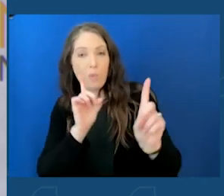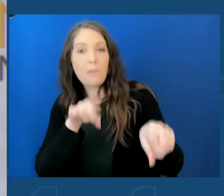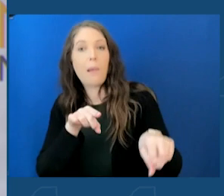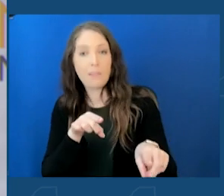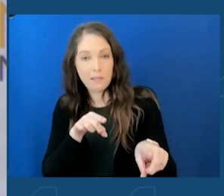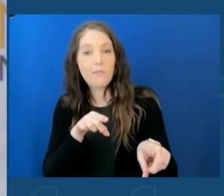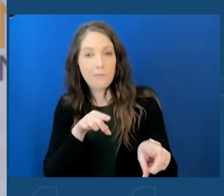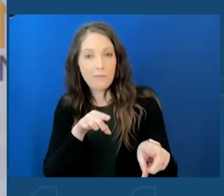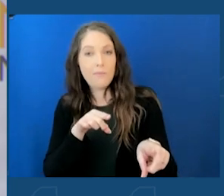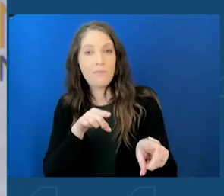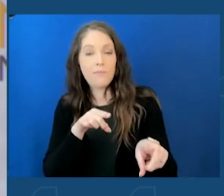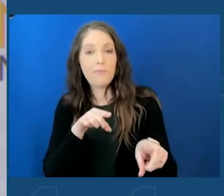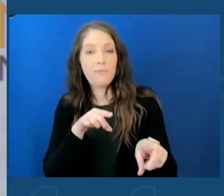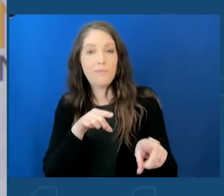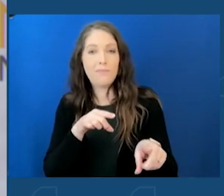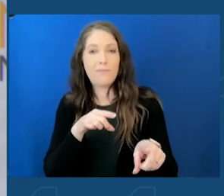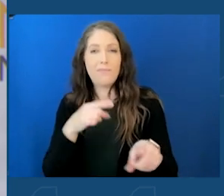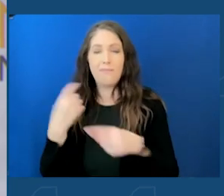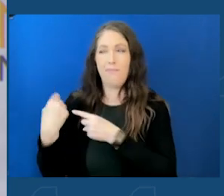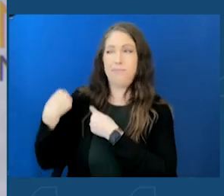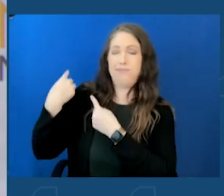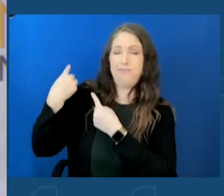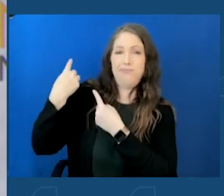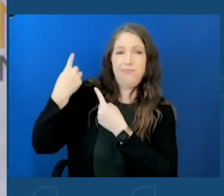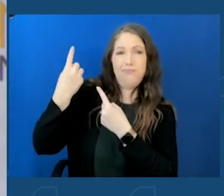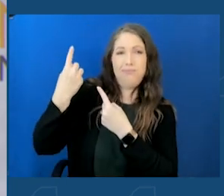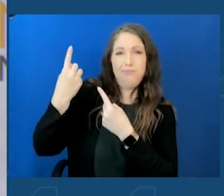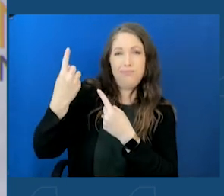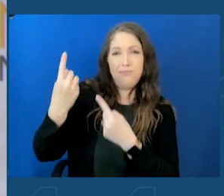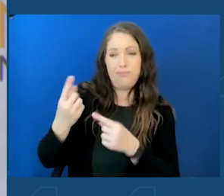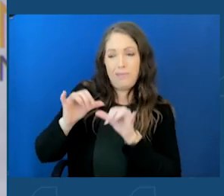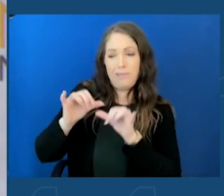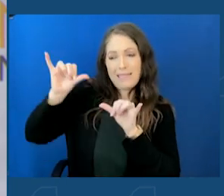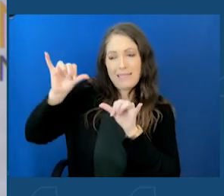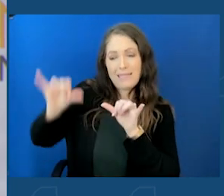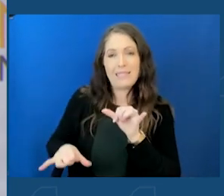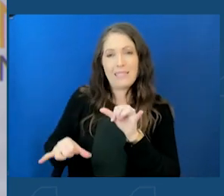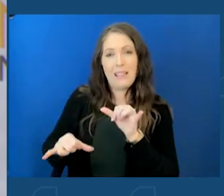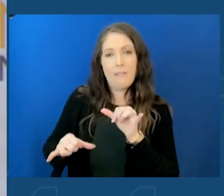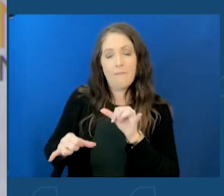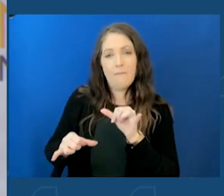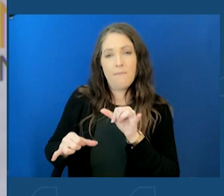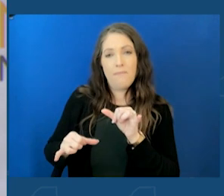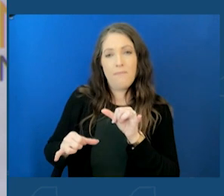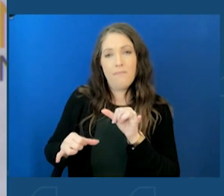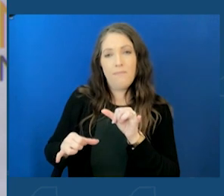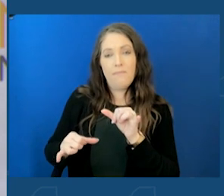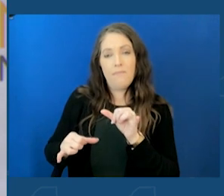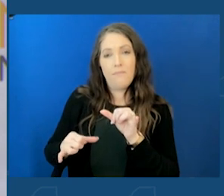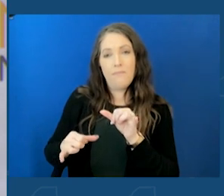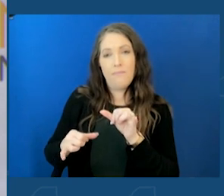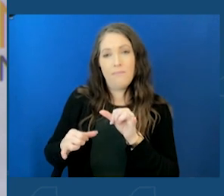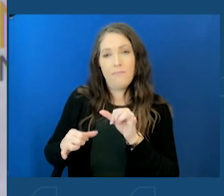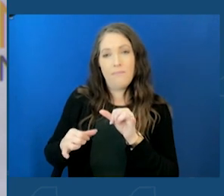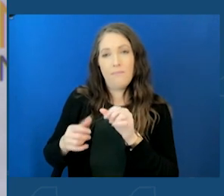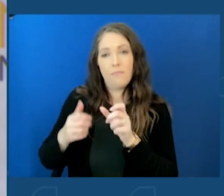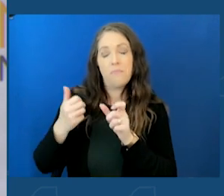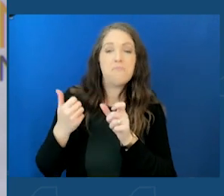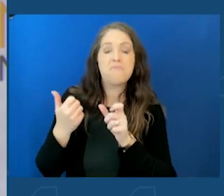many years, this was a system that dedicated itself to the traditional victim that we like to think about,